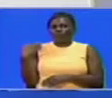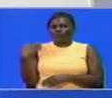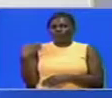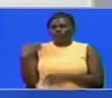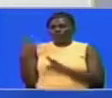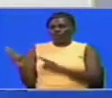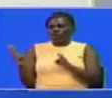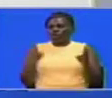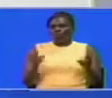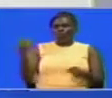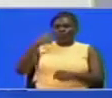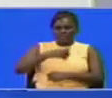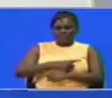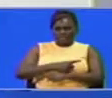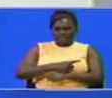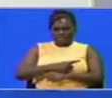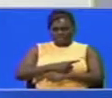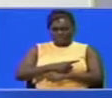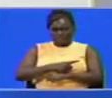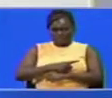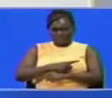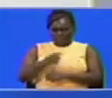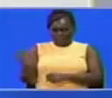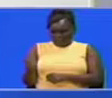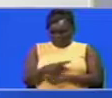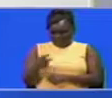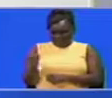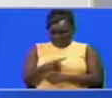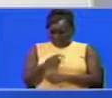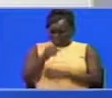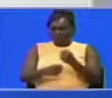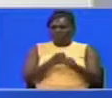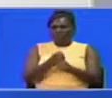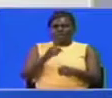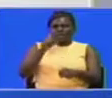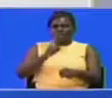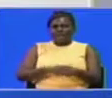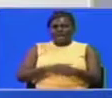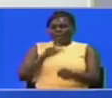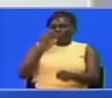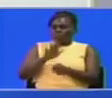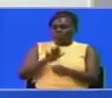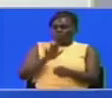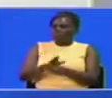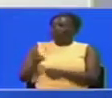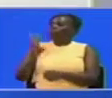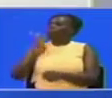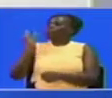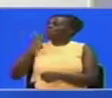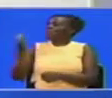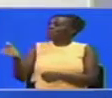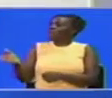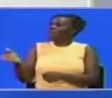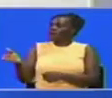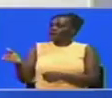there are normal days when there is drought, certain months of the year. But even when there is plenty of water